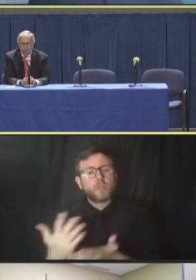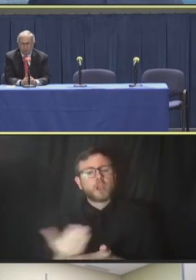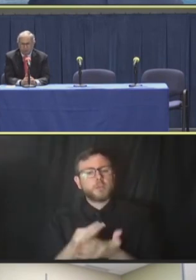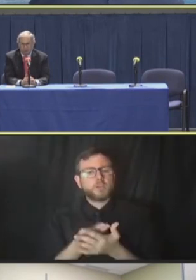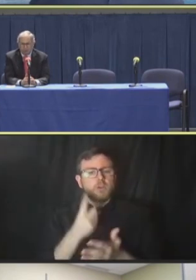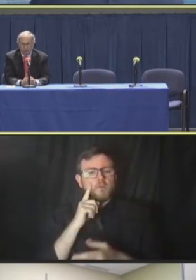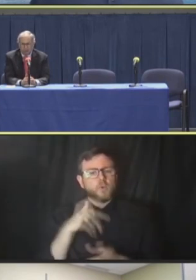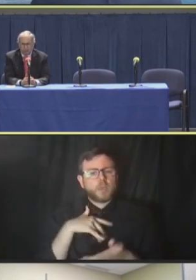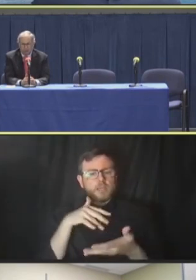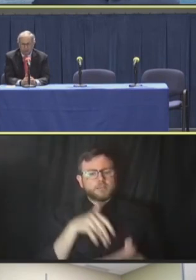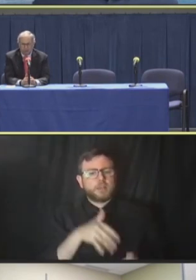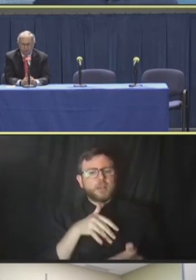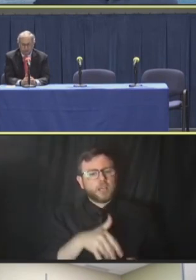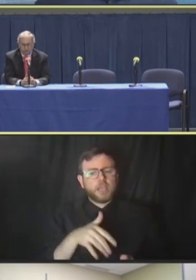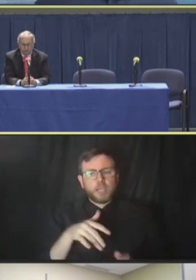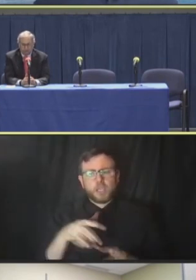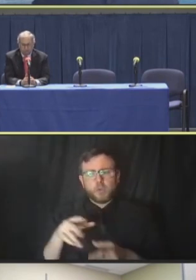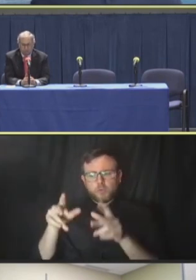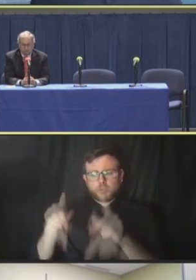participant is